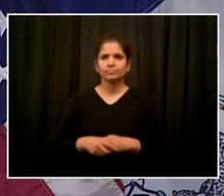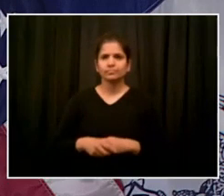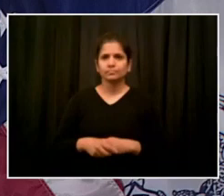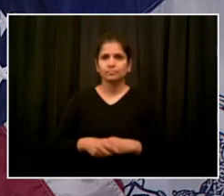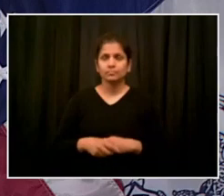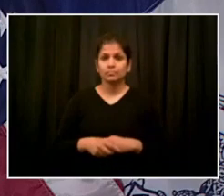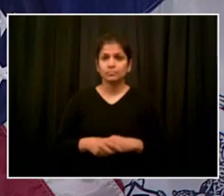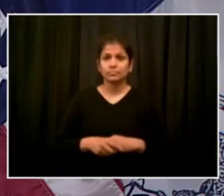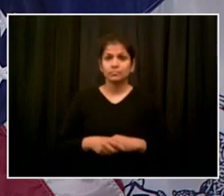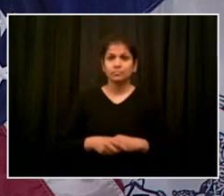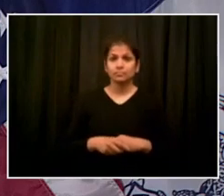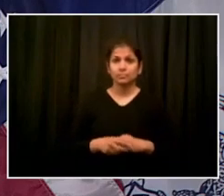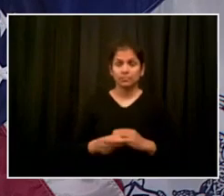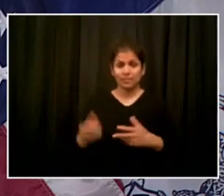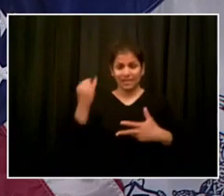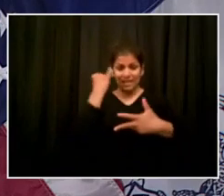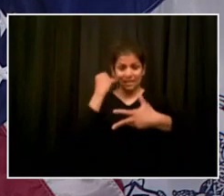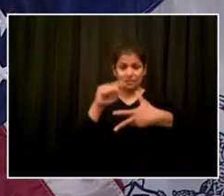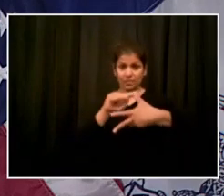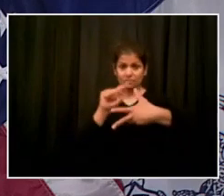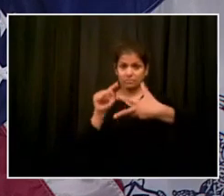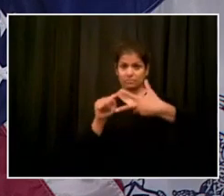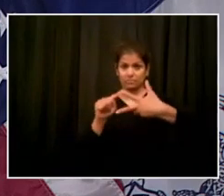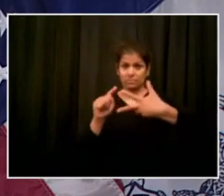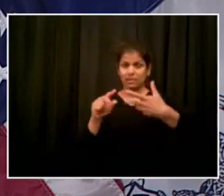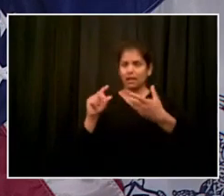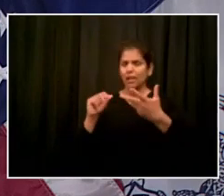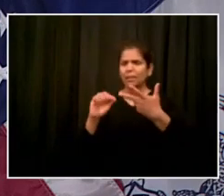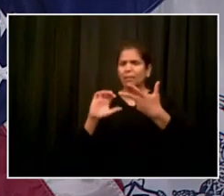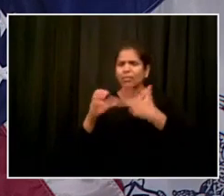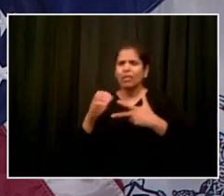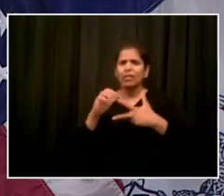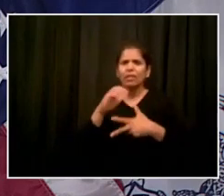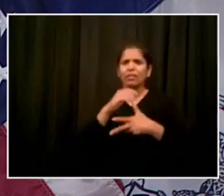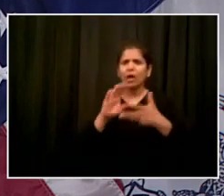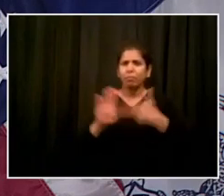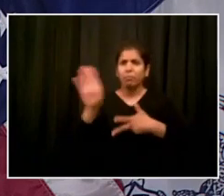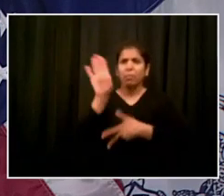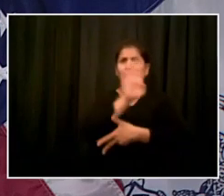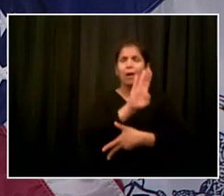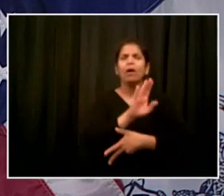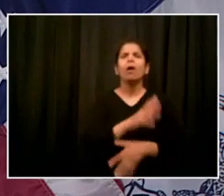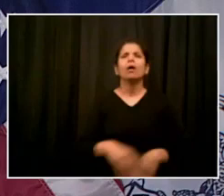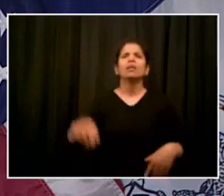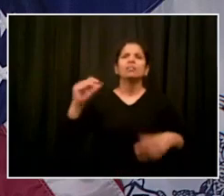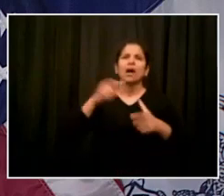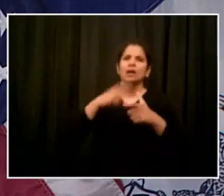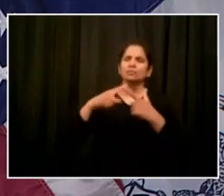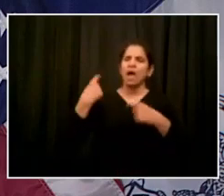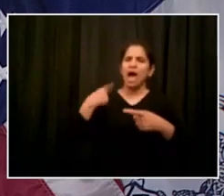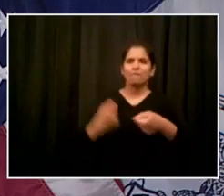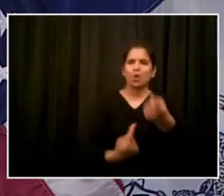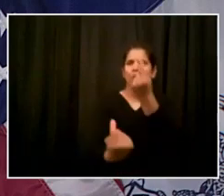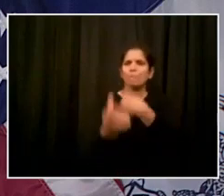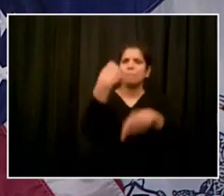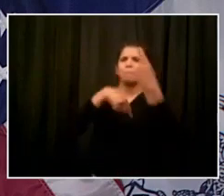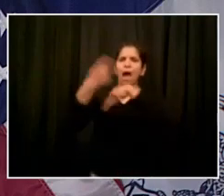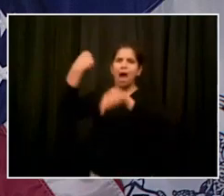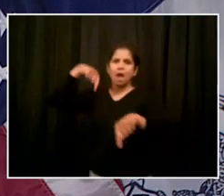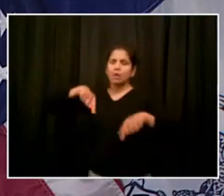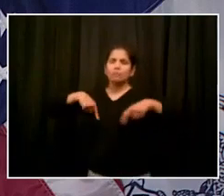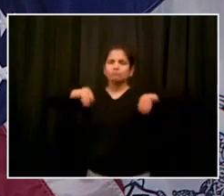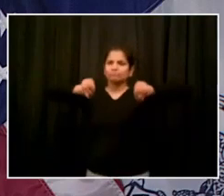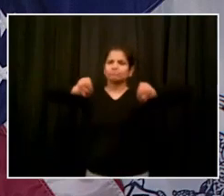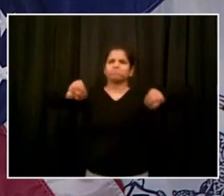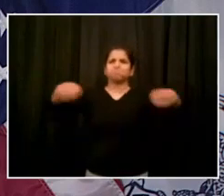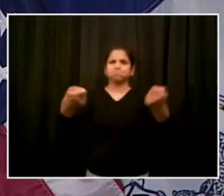are other extenuating circumstances, we would have to take a step back to where we are right now. And so it's as simple